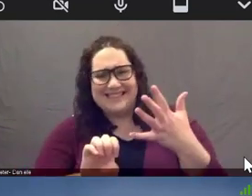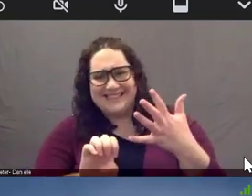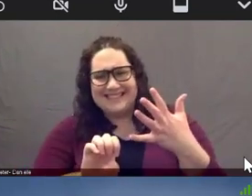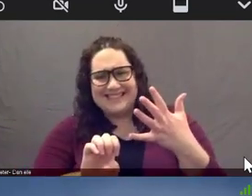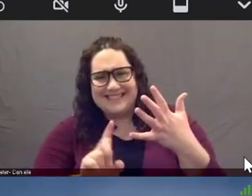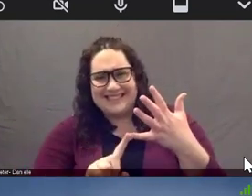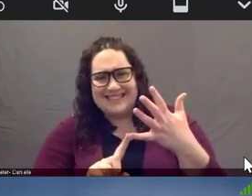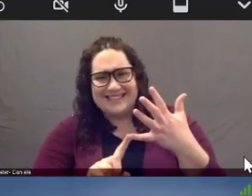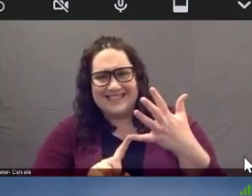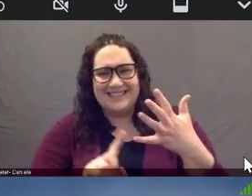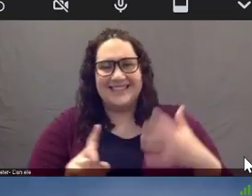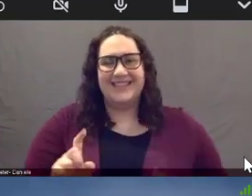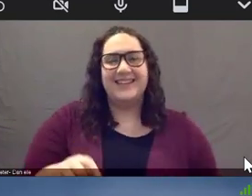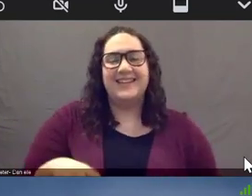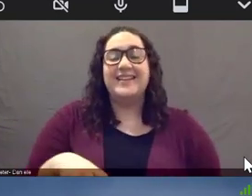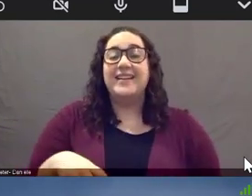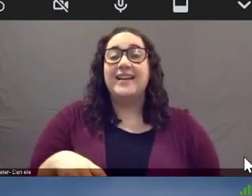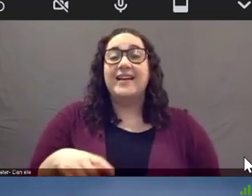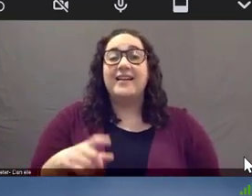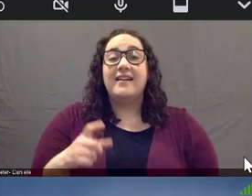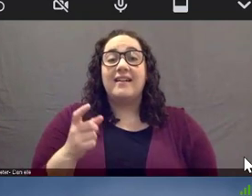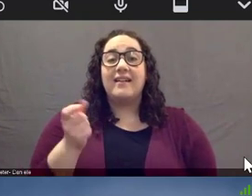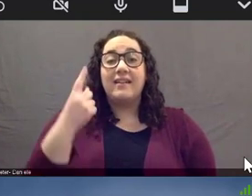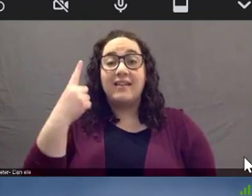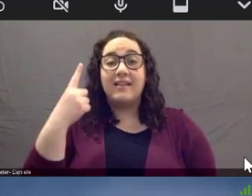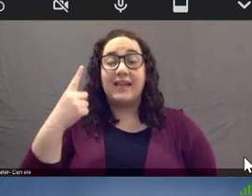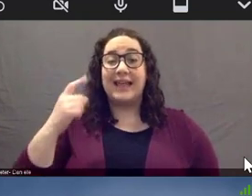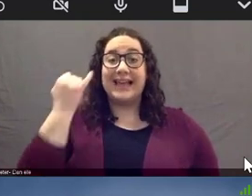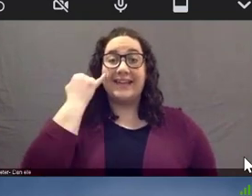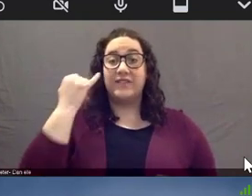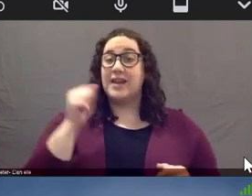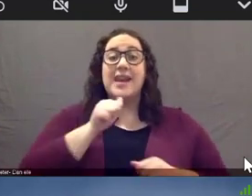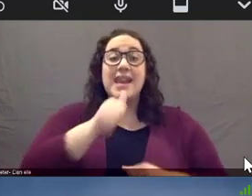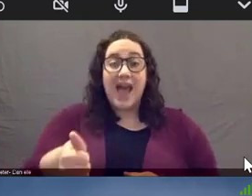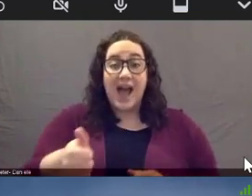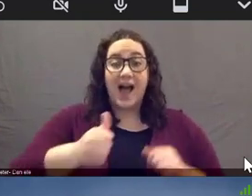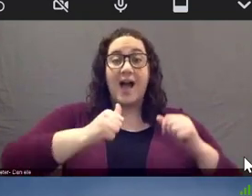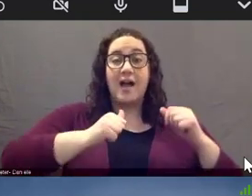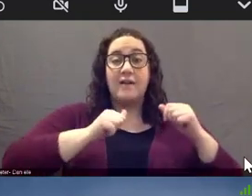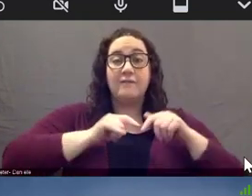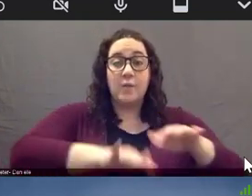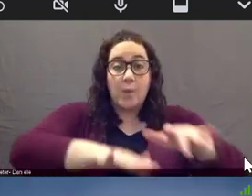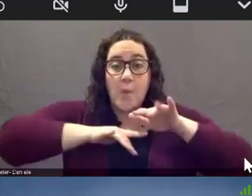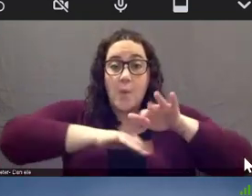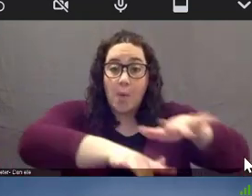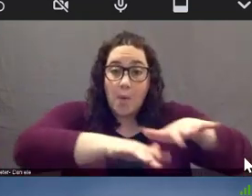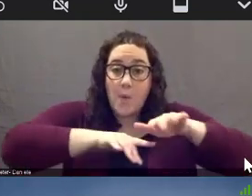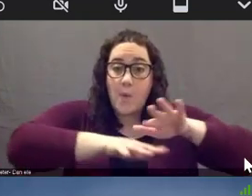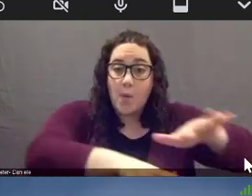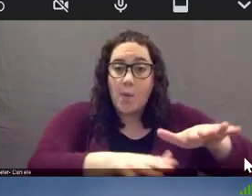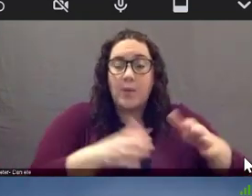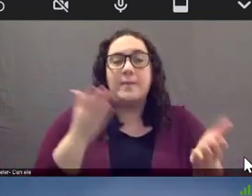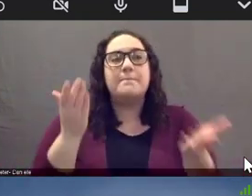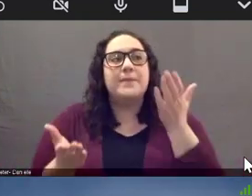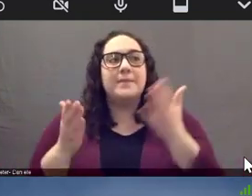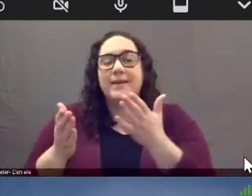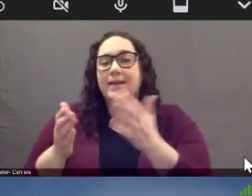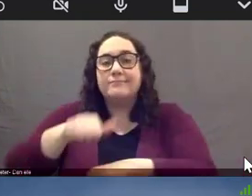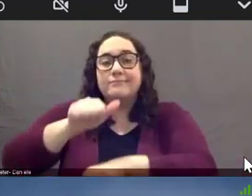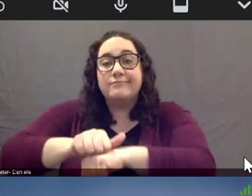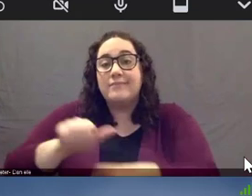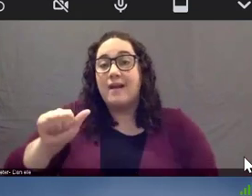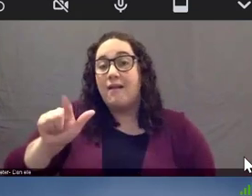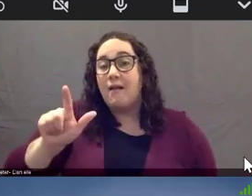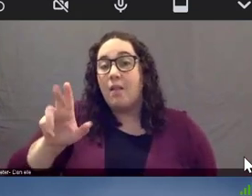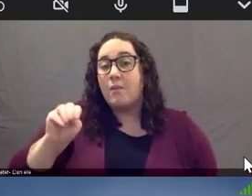talking about not a flowing stream of fluid, right? If we were talking about, say, a block of aluminum, then the answer here would be specific heat,